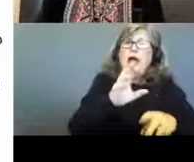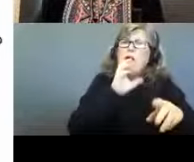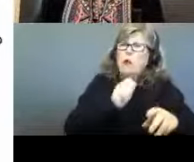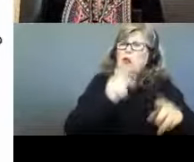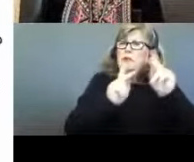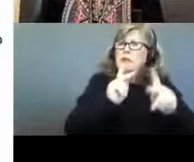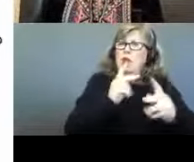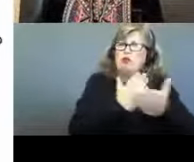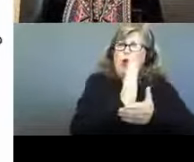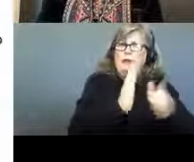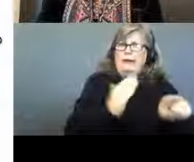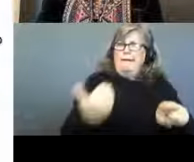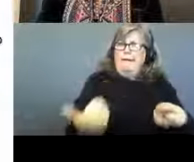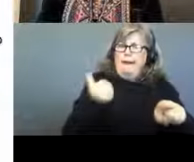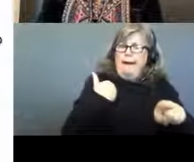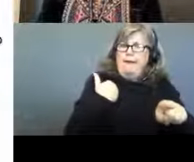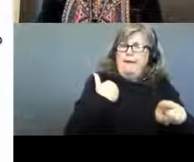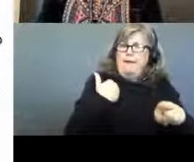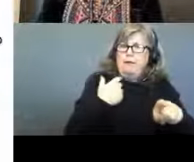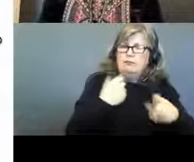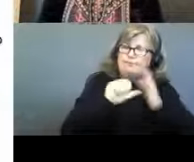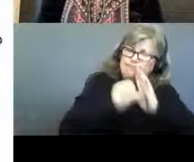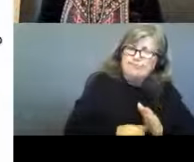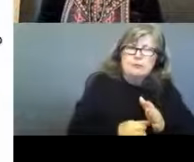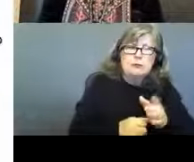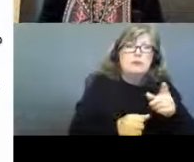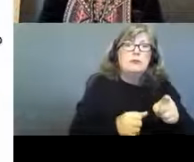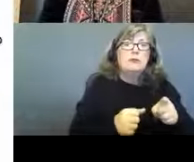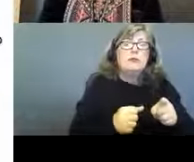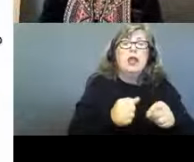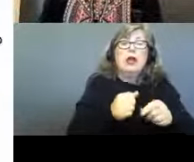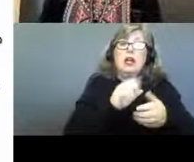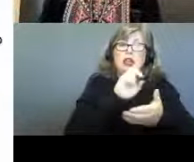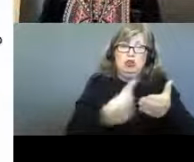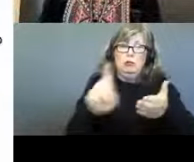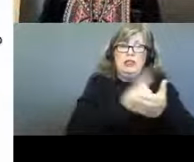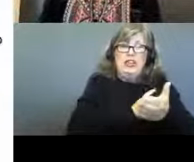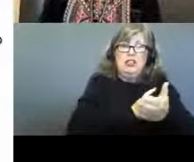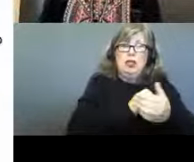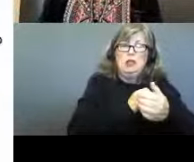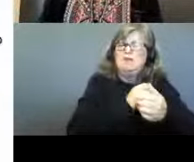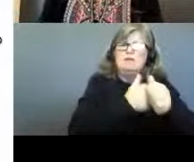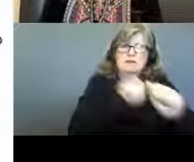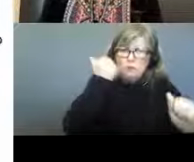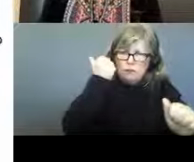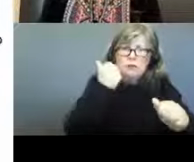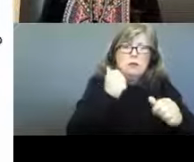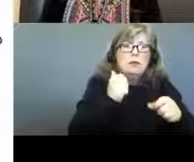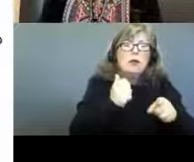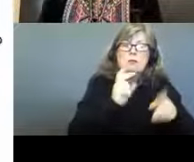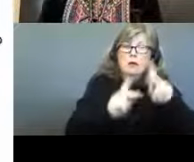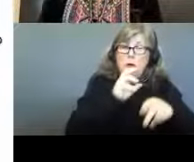It could protect us from discrimination and allow older people to have equal opportunities to live independent